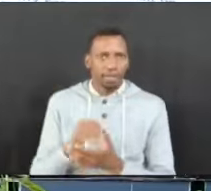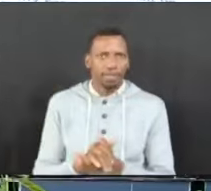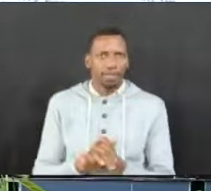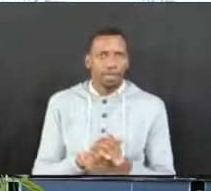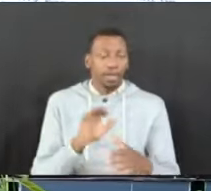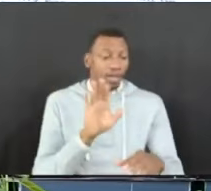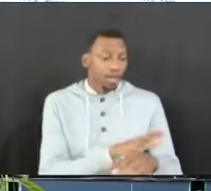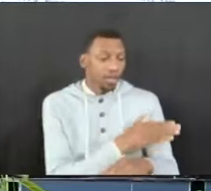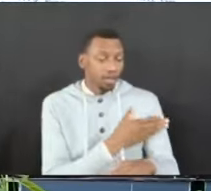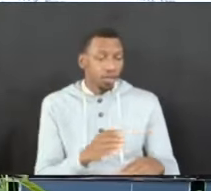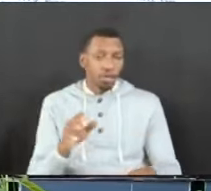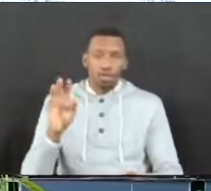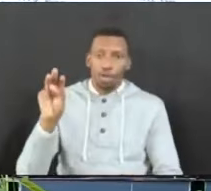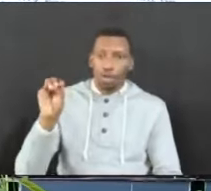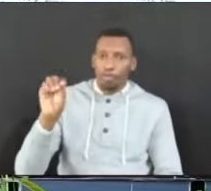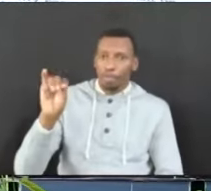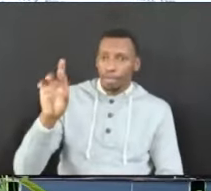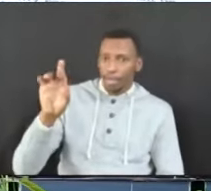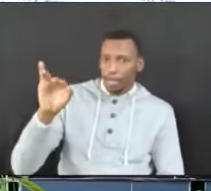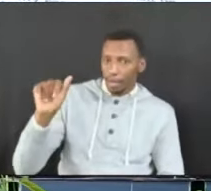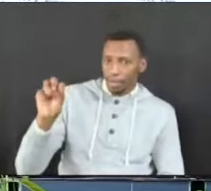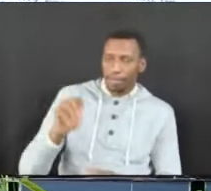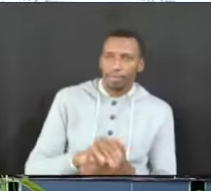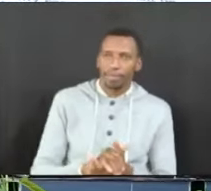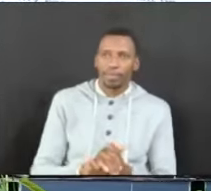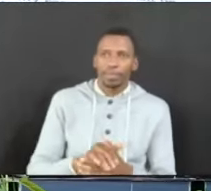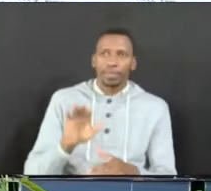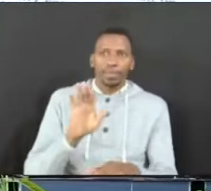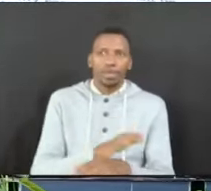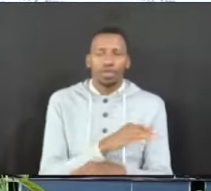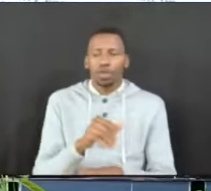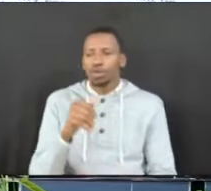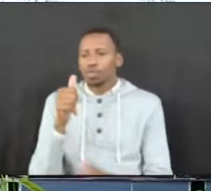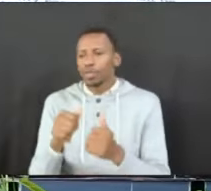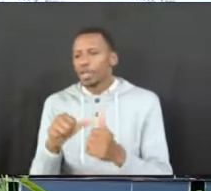Miriam. You spoke about the song of which other lady?